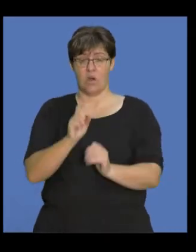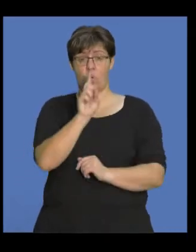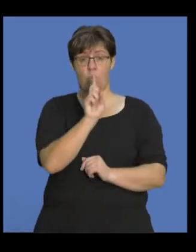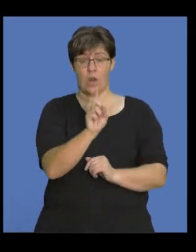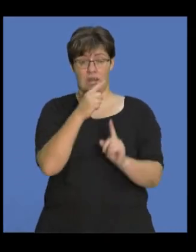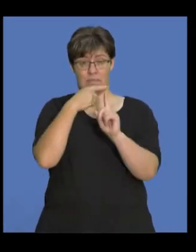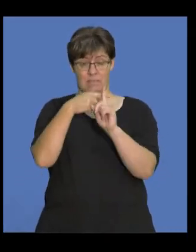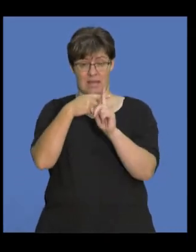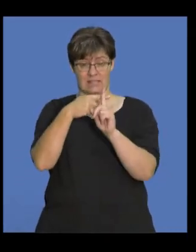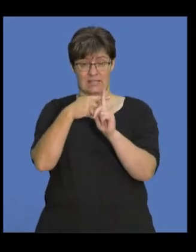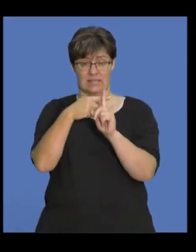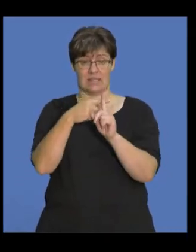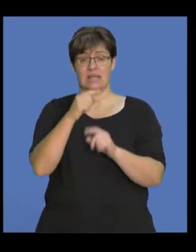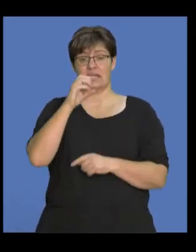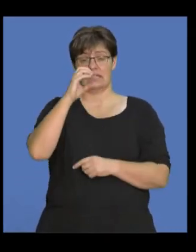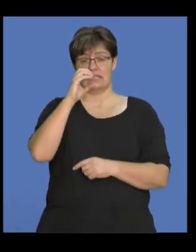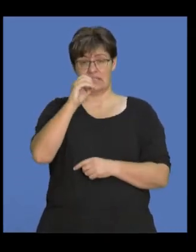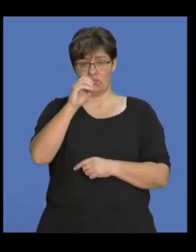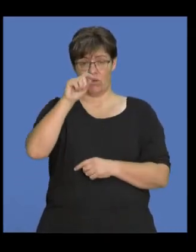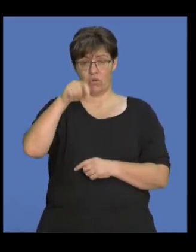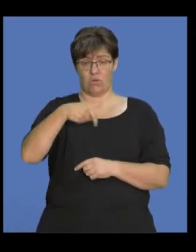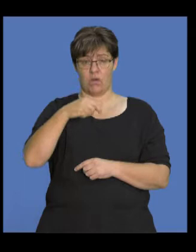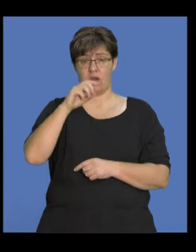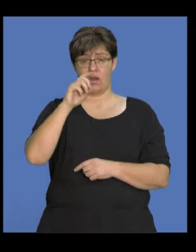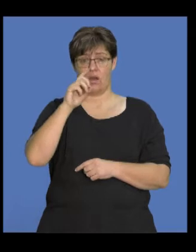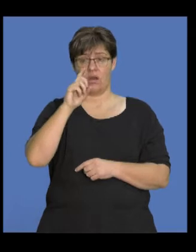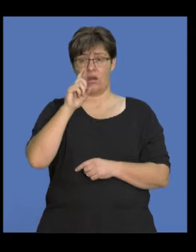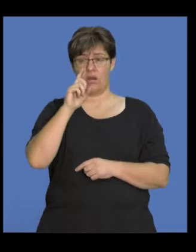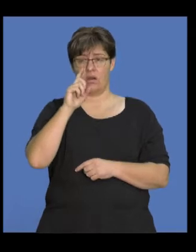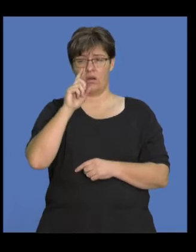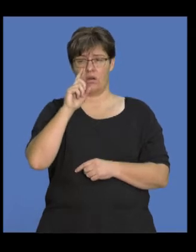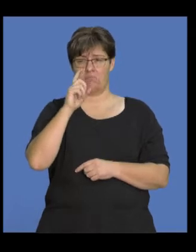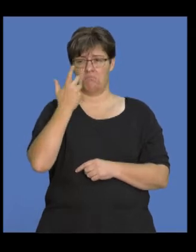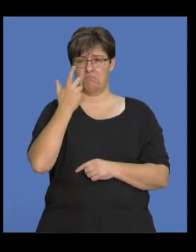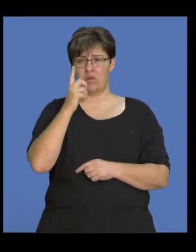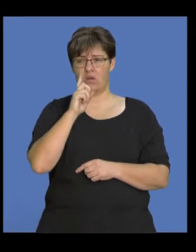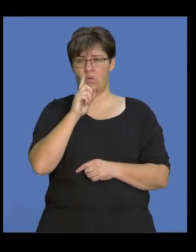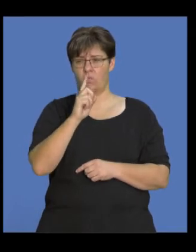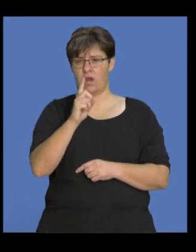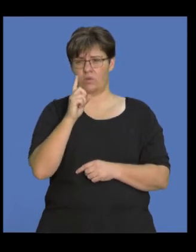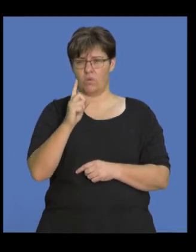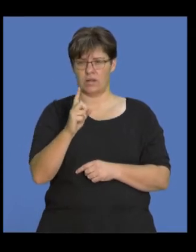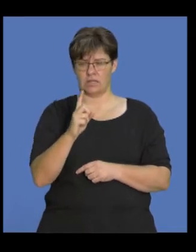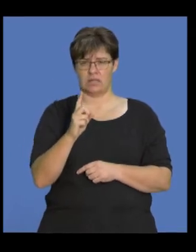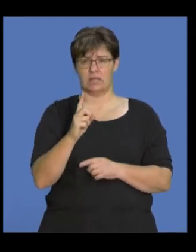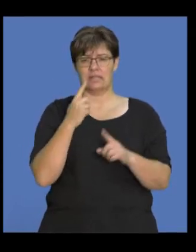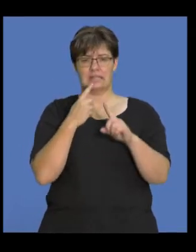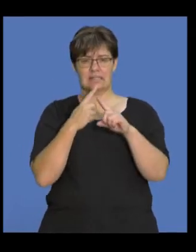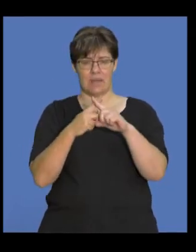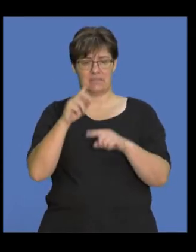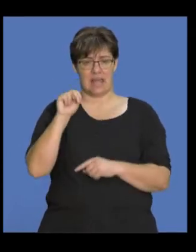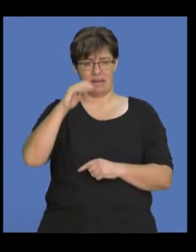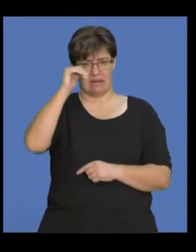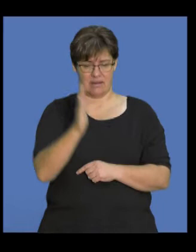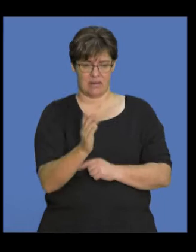is 0,11 times n. So even here, I'm just going to go straight to the calculator.